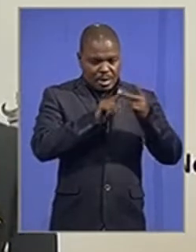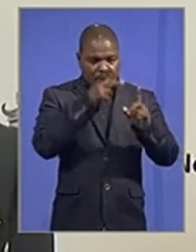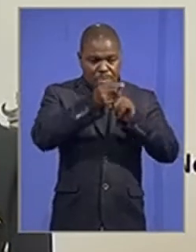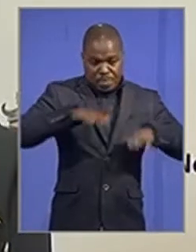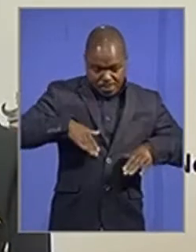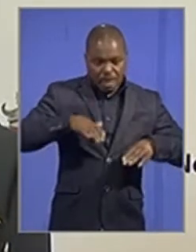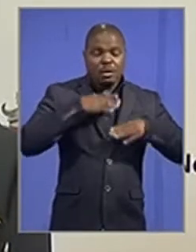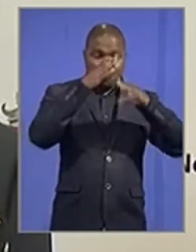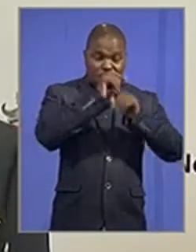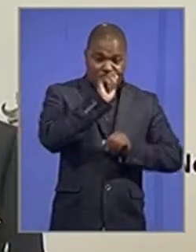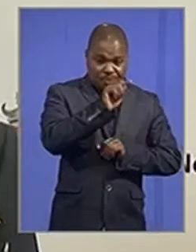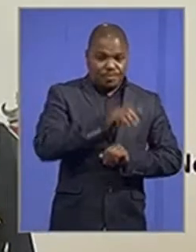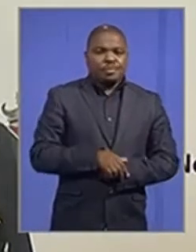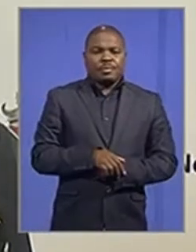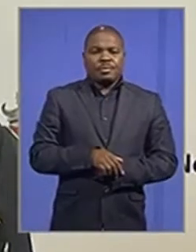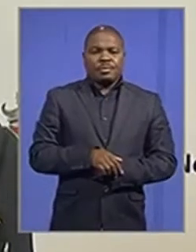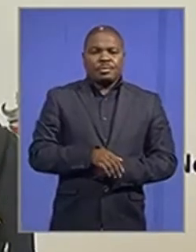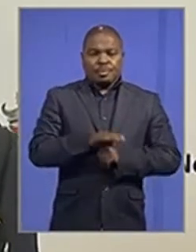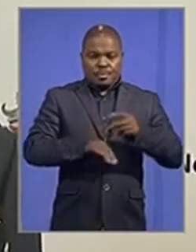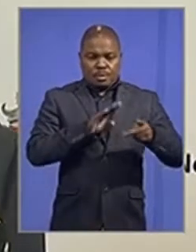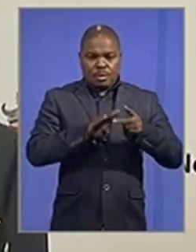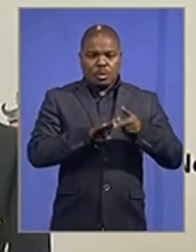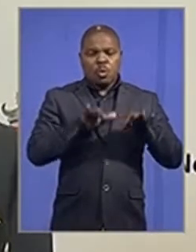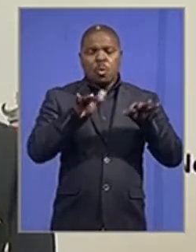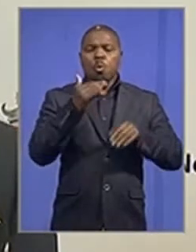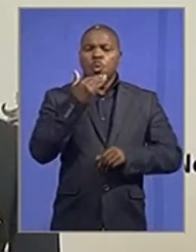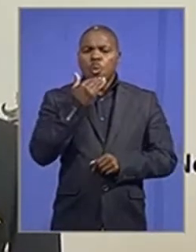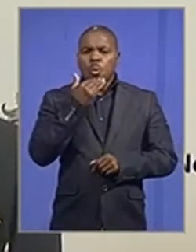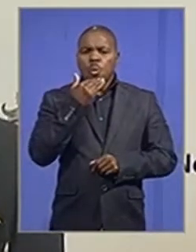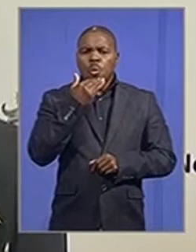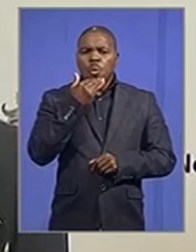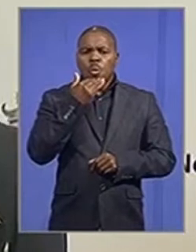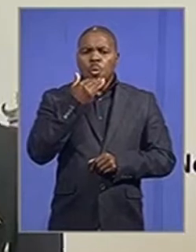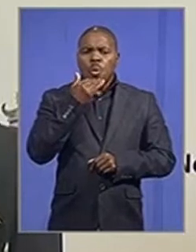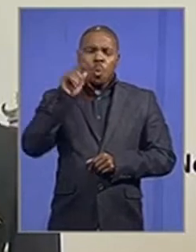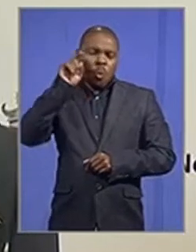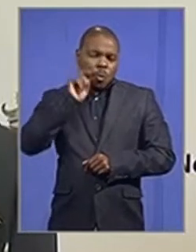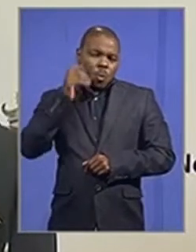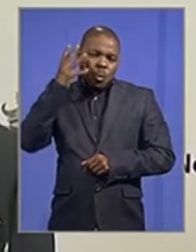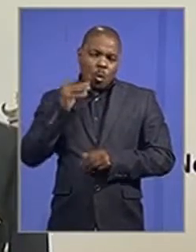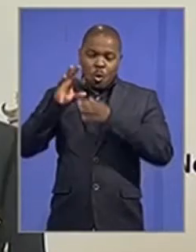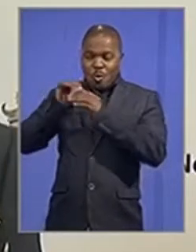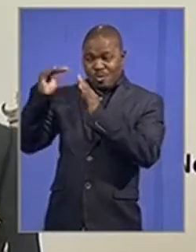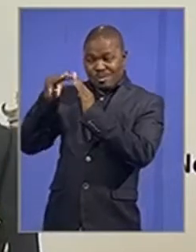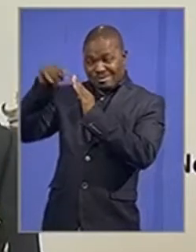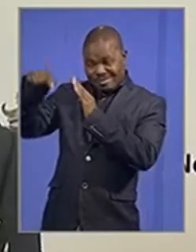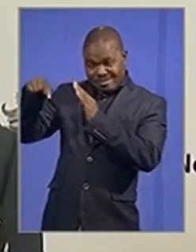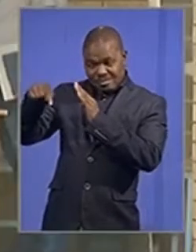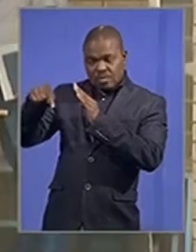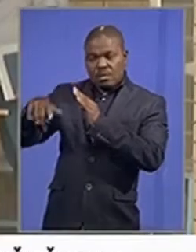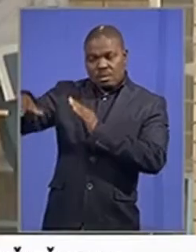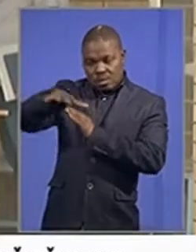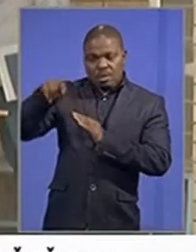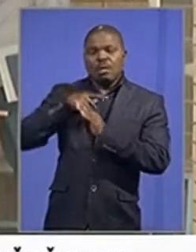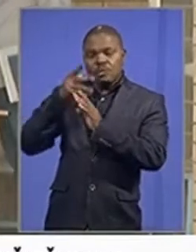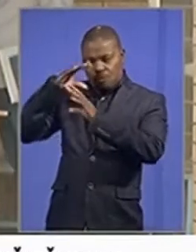yet, and those residing in old age homes across the province.